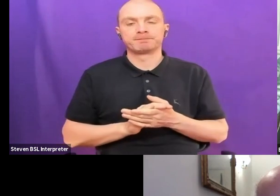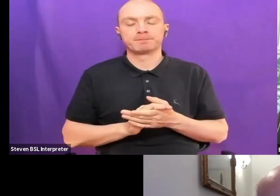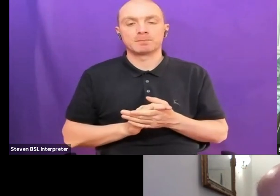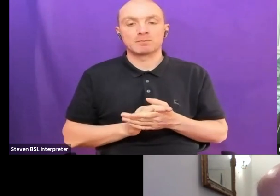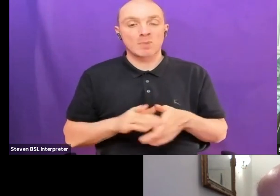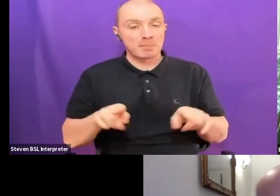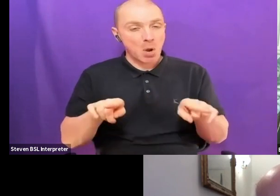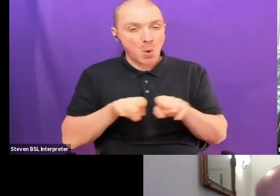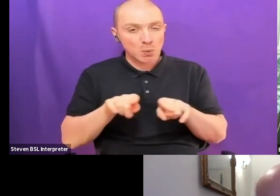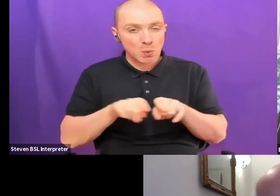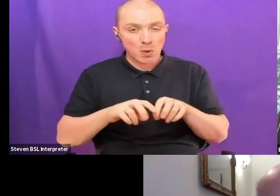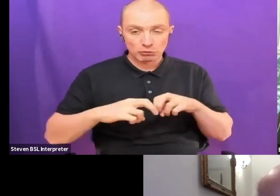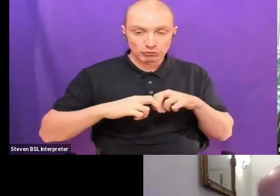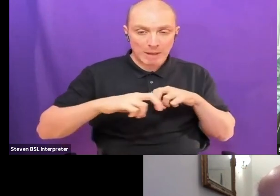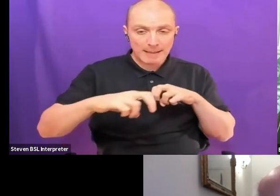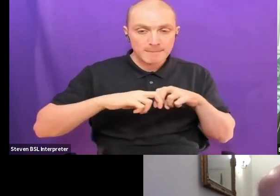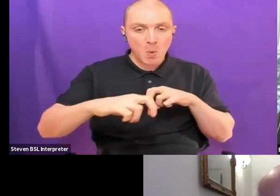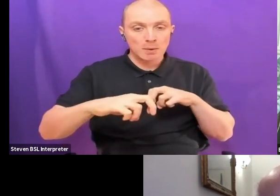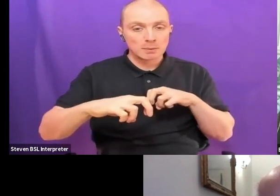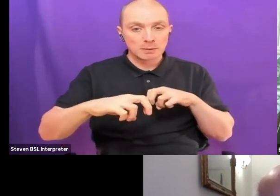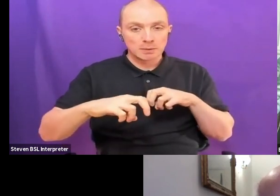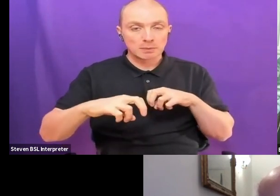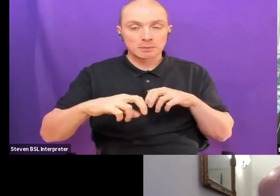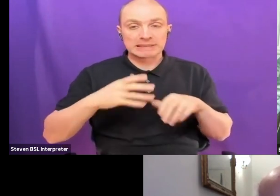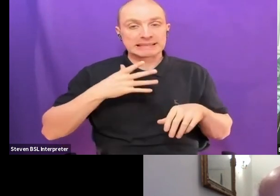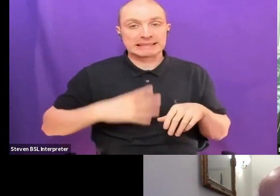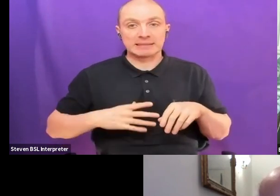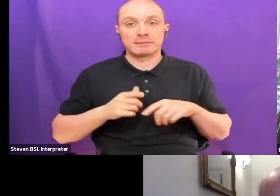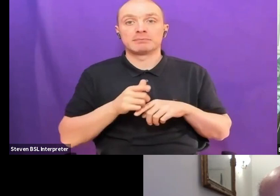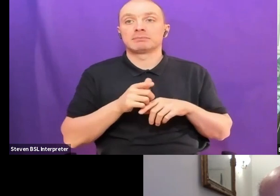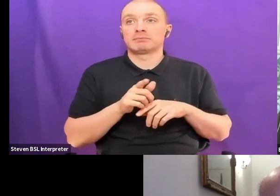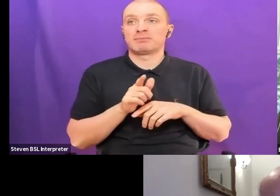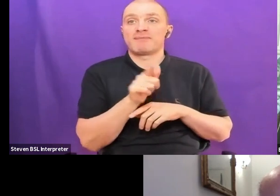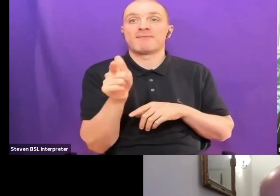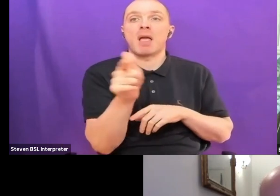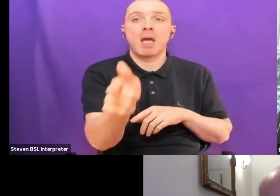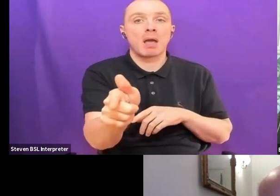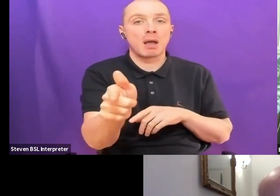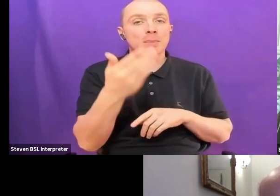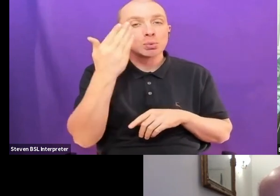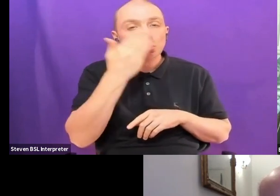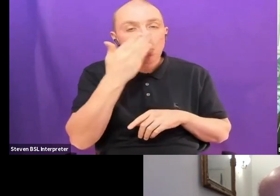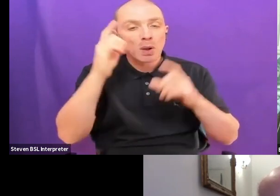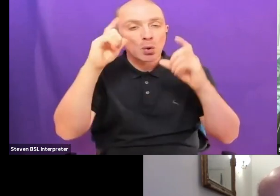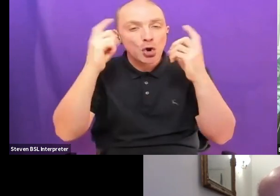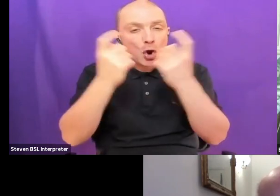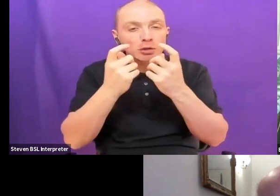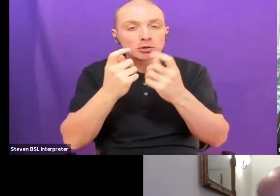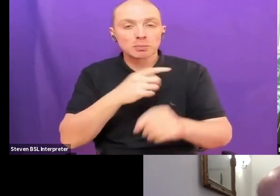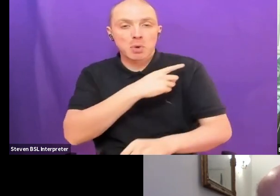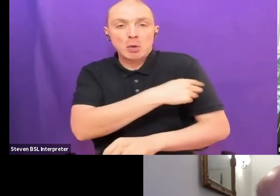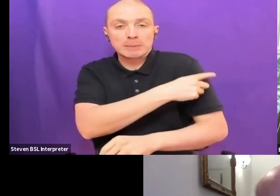get out of the neighbourhood, again, as everyone has said, to work, to school, to college, to hospital, and we'll need to do this on a daily